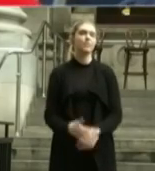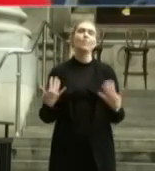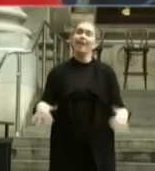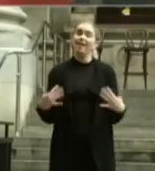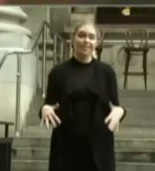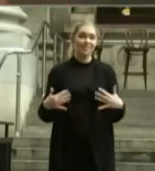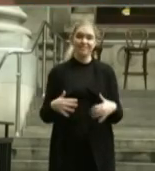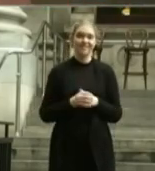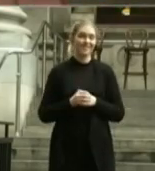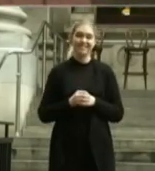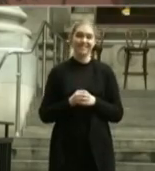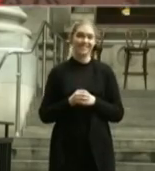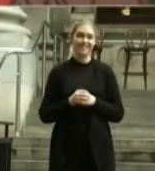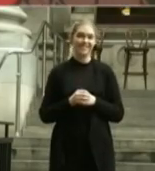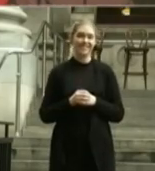Wow.